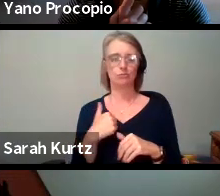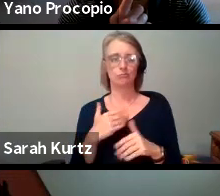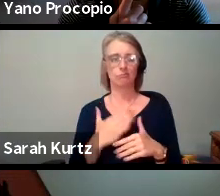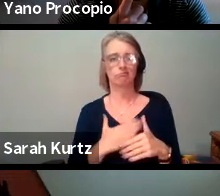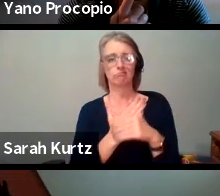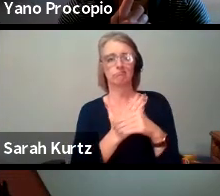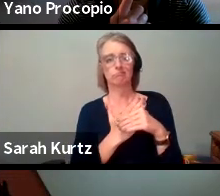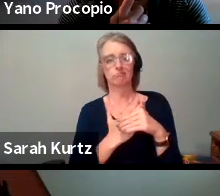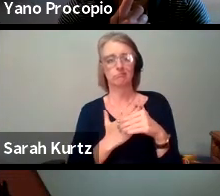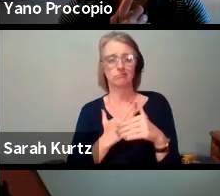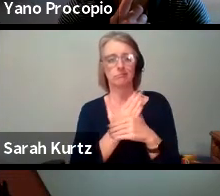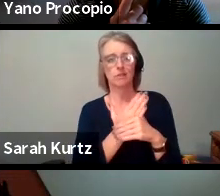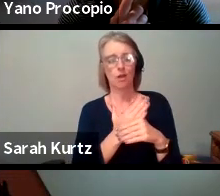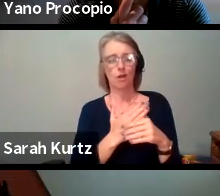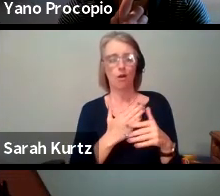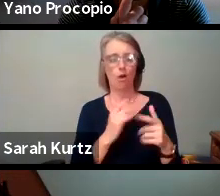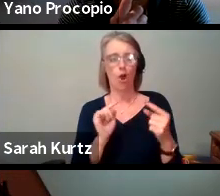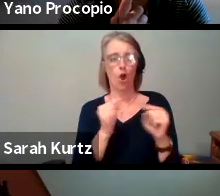inadvertently harm